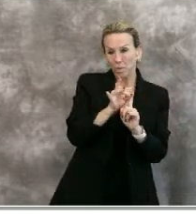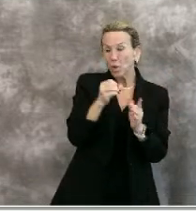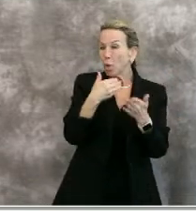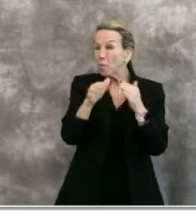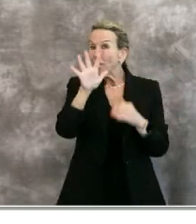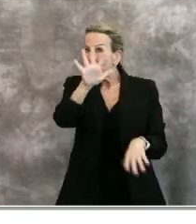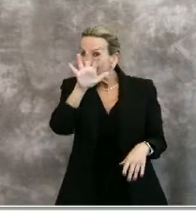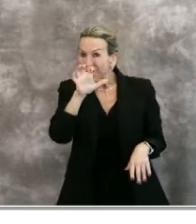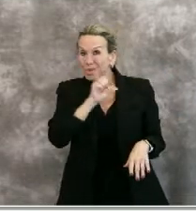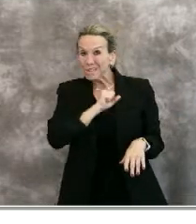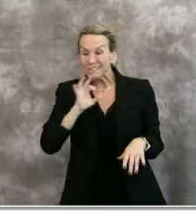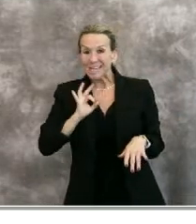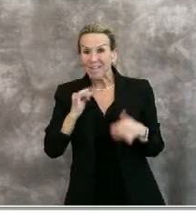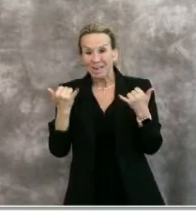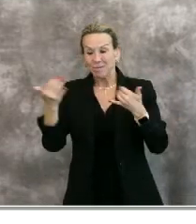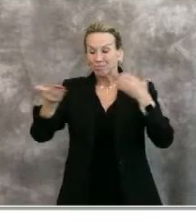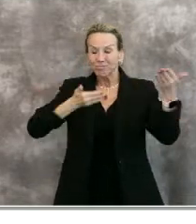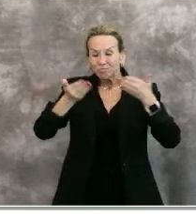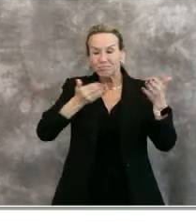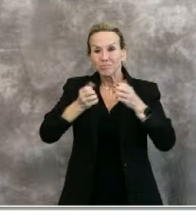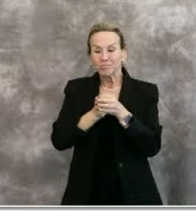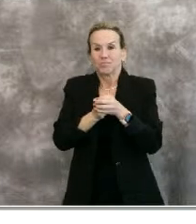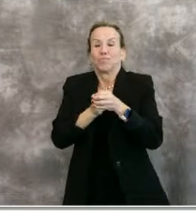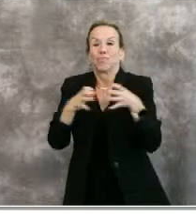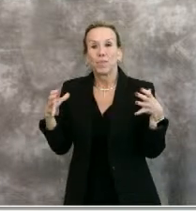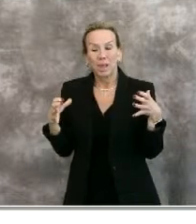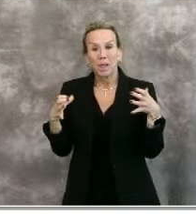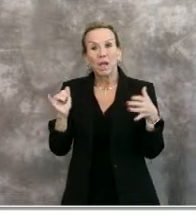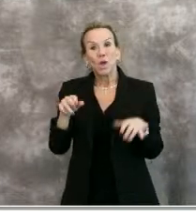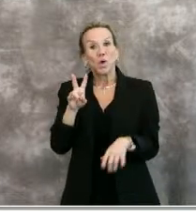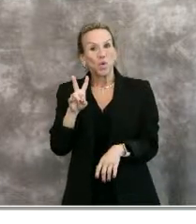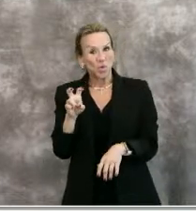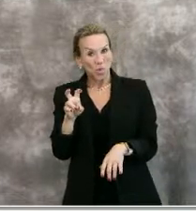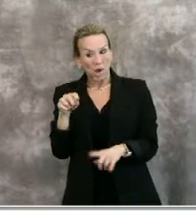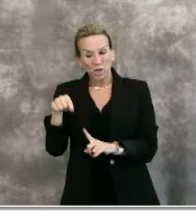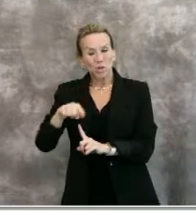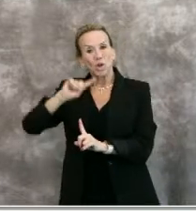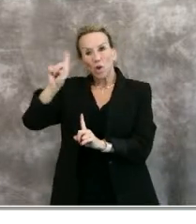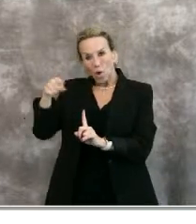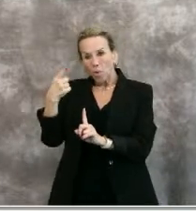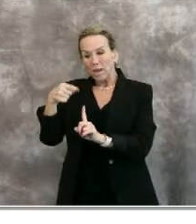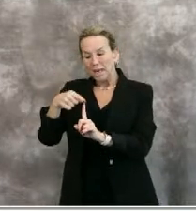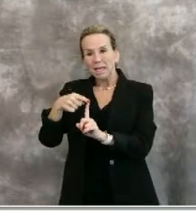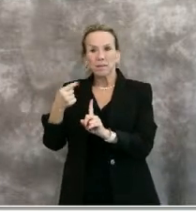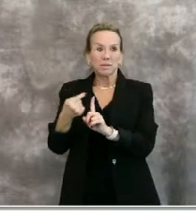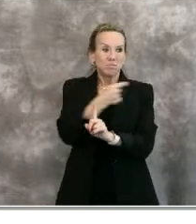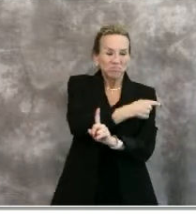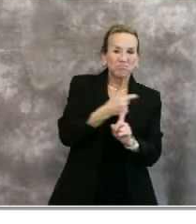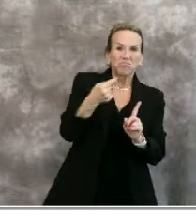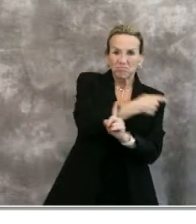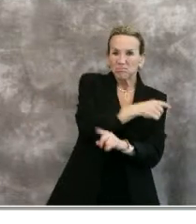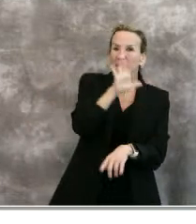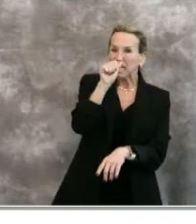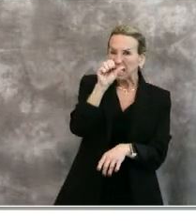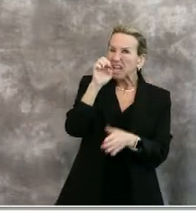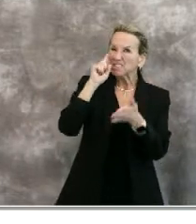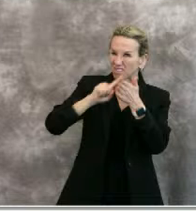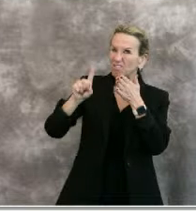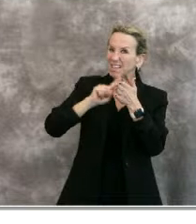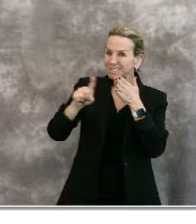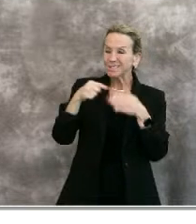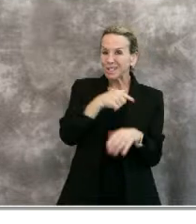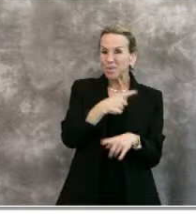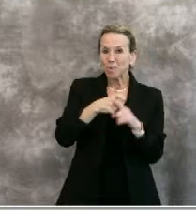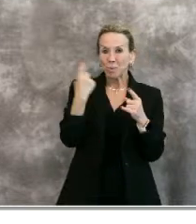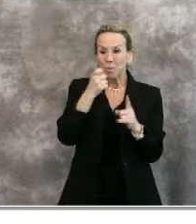500 staff that we have, over 200 are related to case investigations, and the remaining